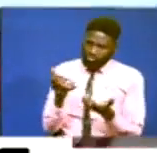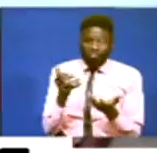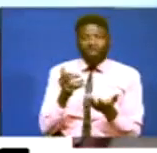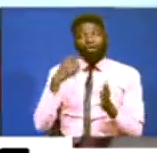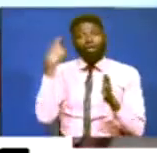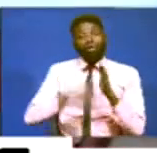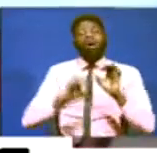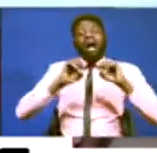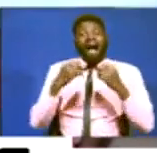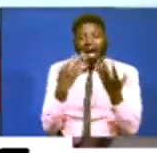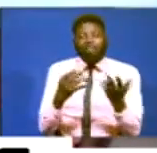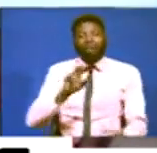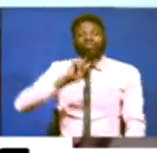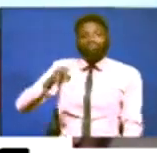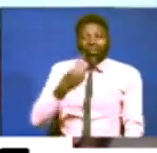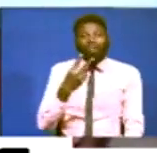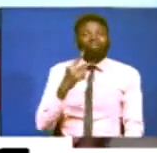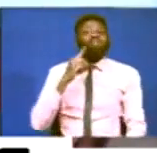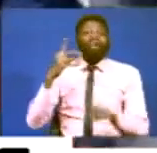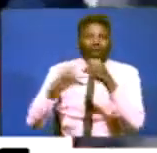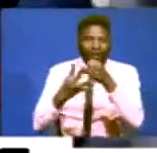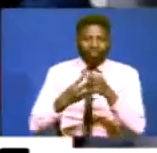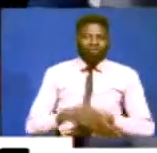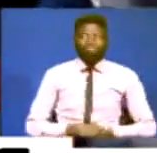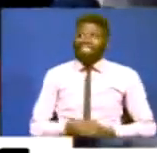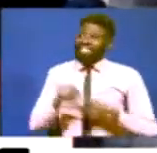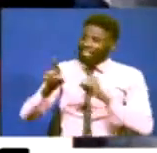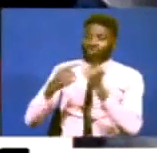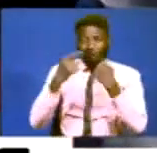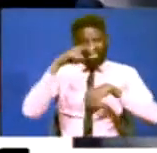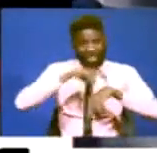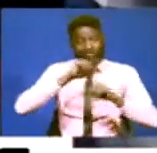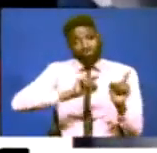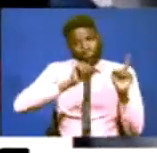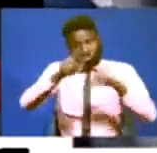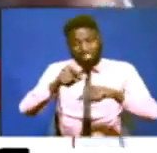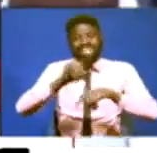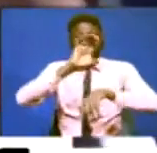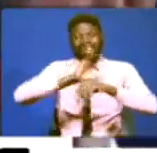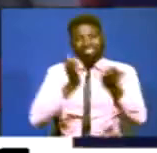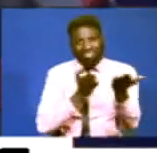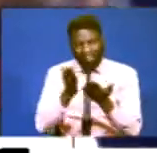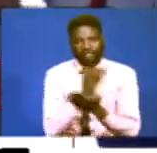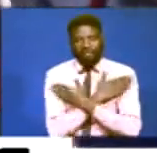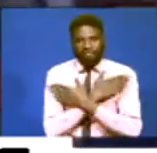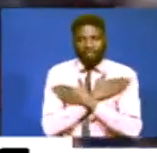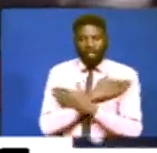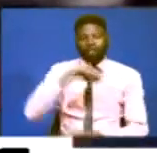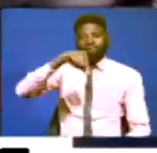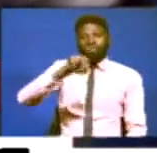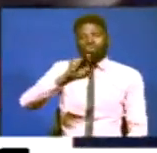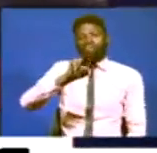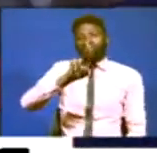2900. Barraza was speaking when he attended a church service at Friends Quaker Church Sinyenga in Bunyala Central